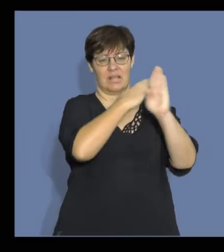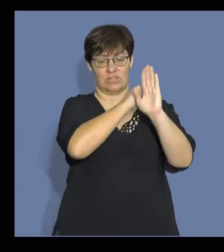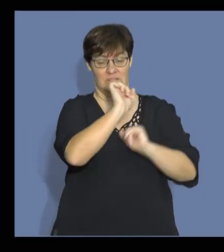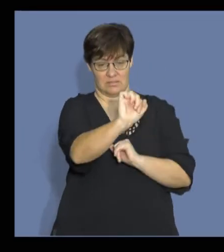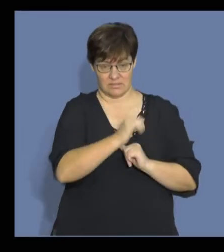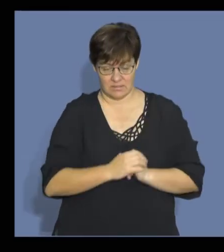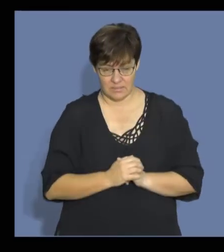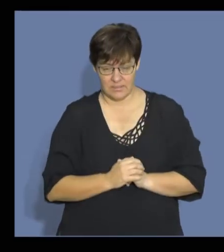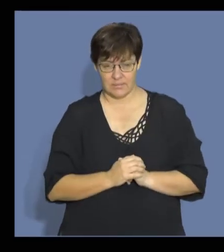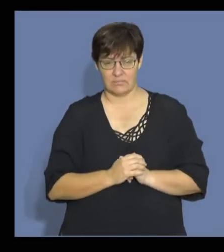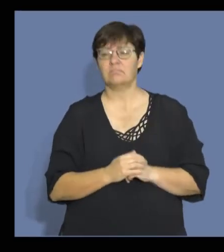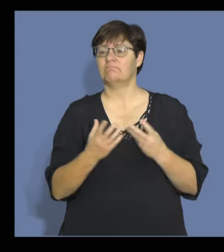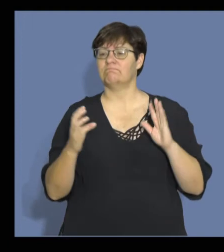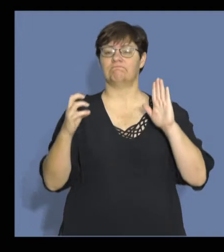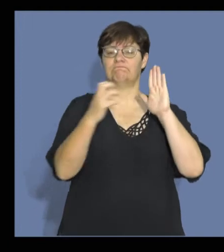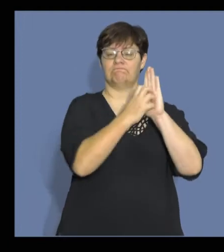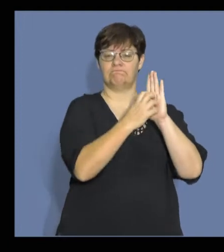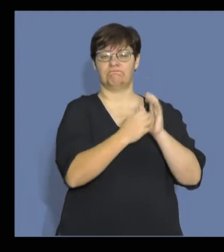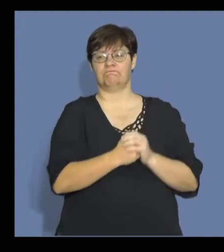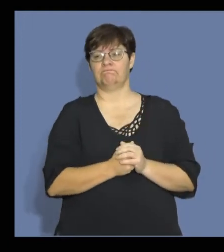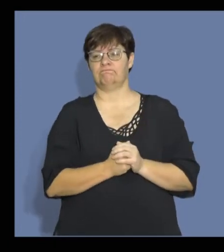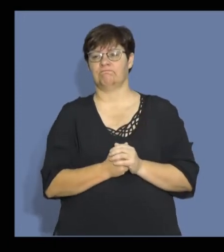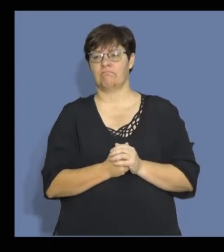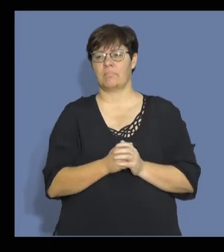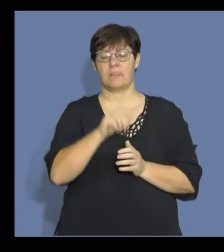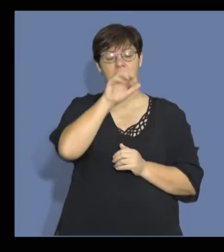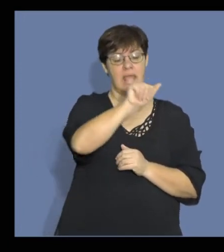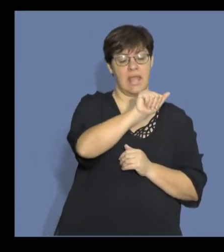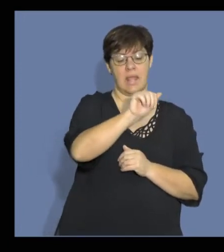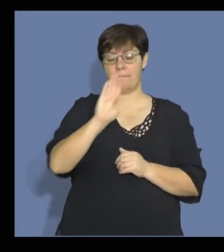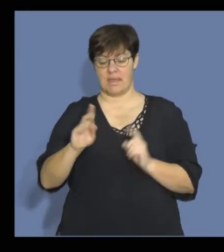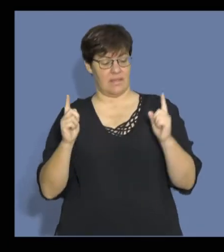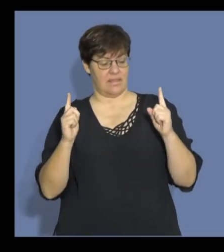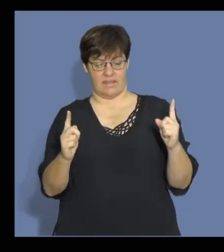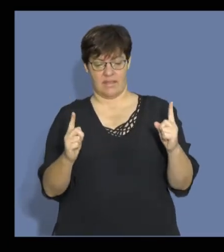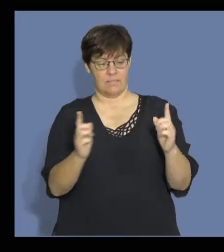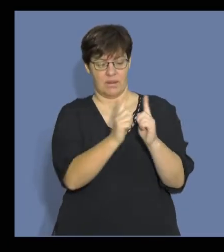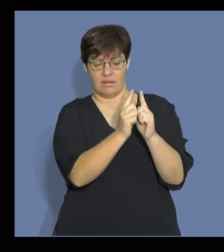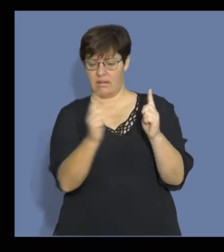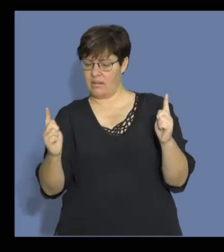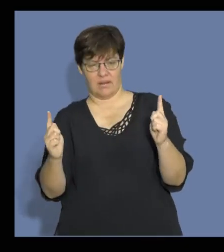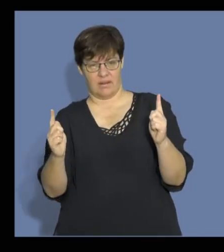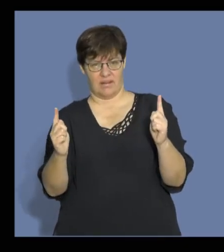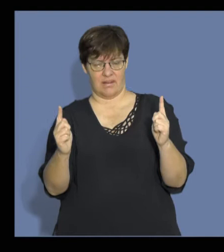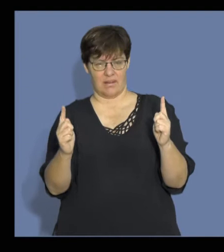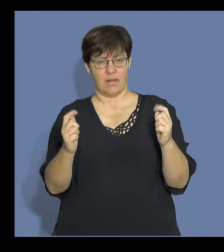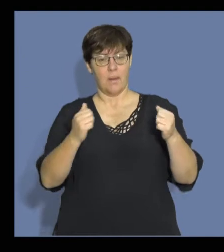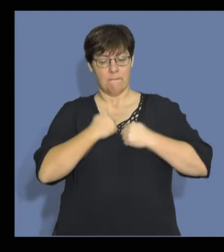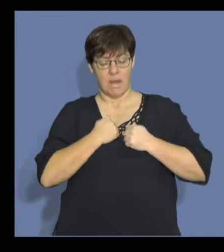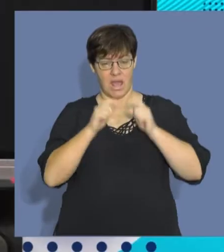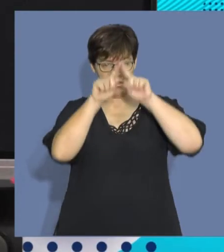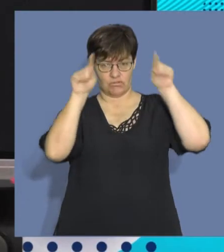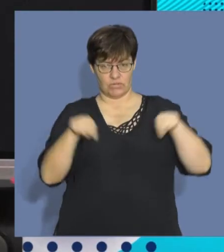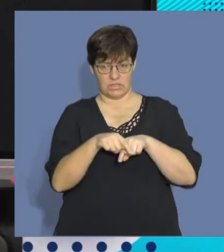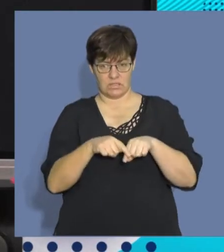look at the Cartesian plane, here I've gone and plotted A and B. And the distance between them is different on my